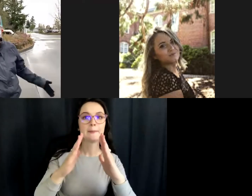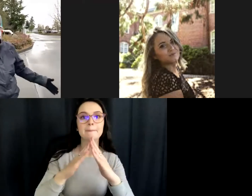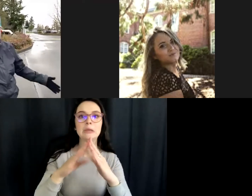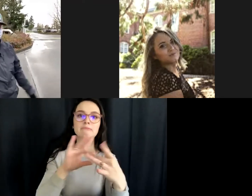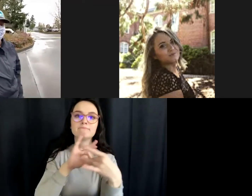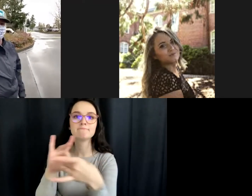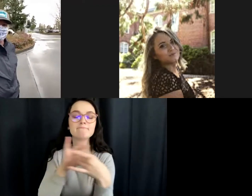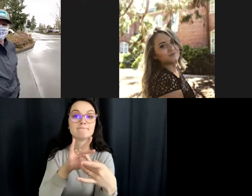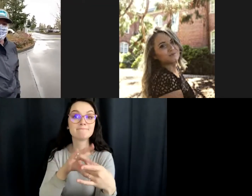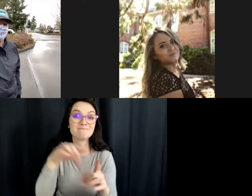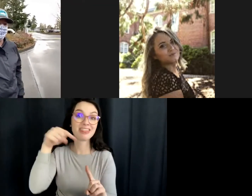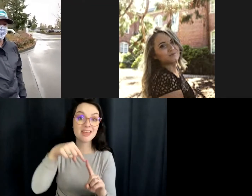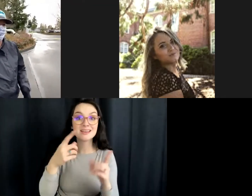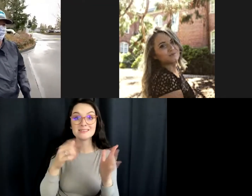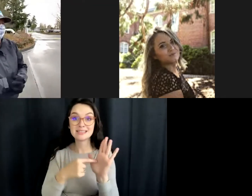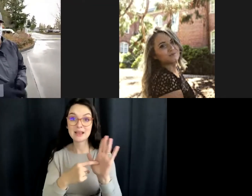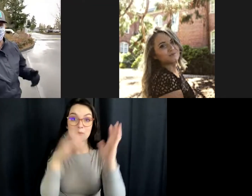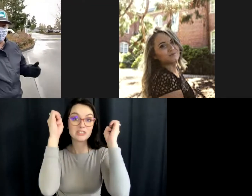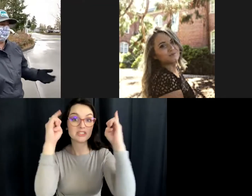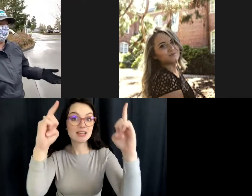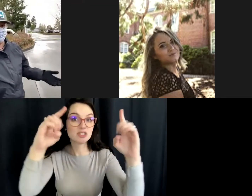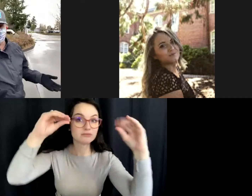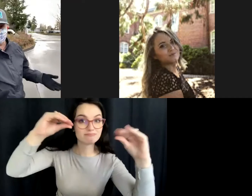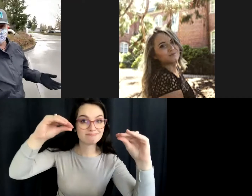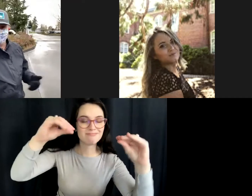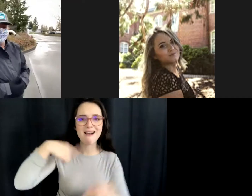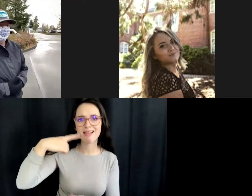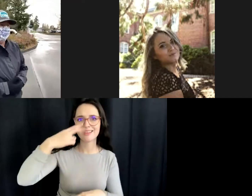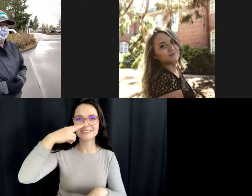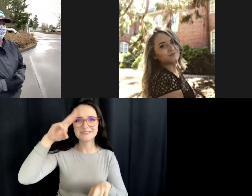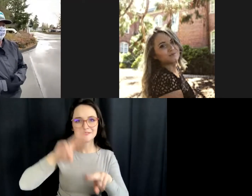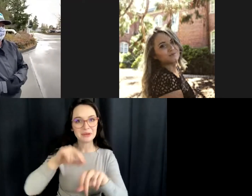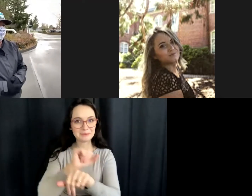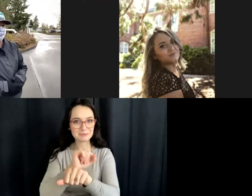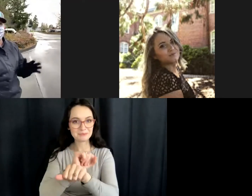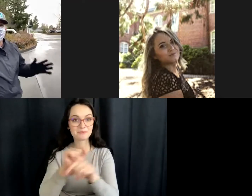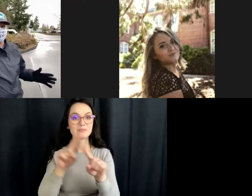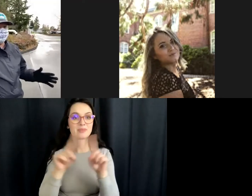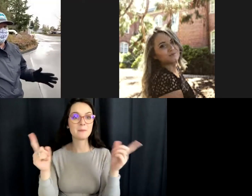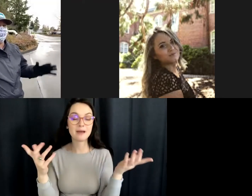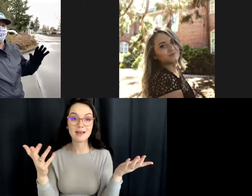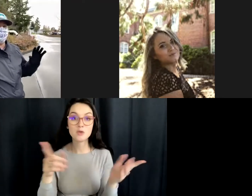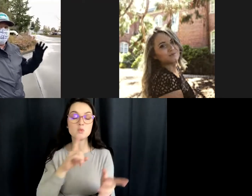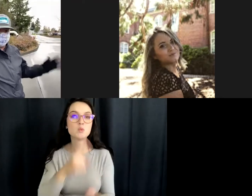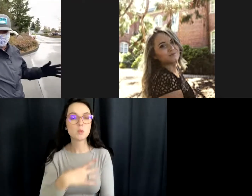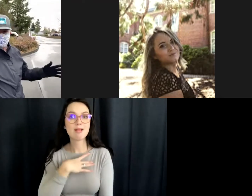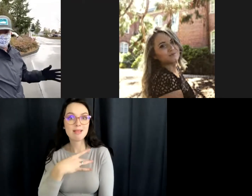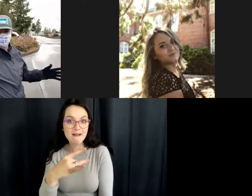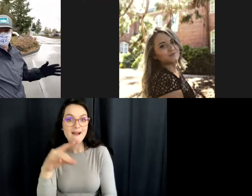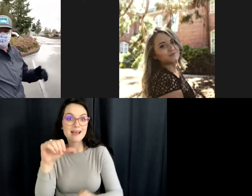microorganisms, and they also need some technical like computer skills. So you can imagine there's kind of a combination there.